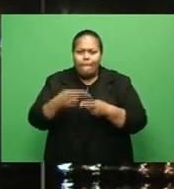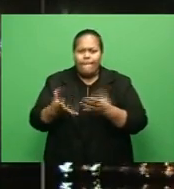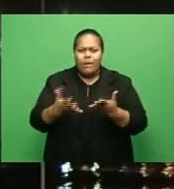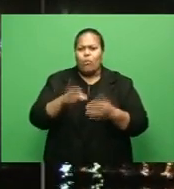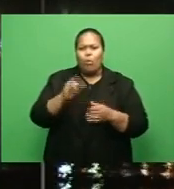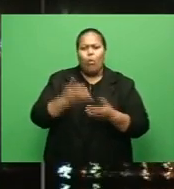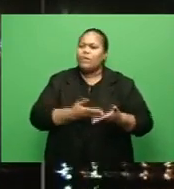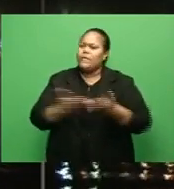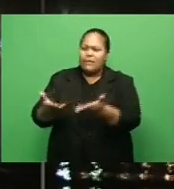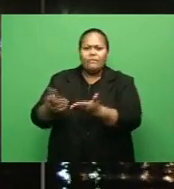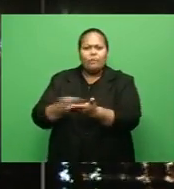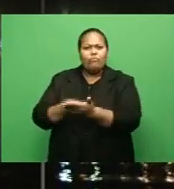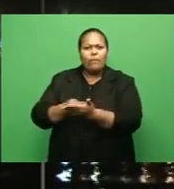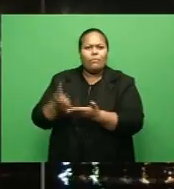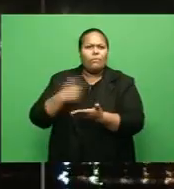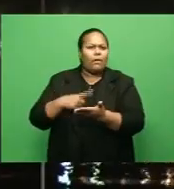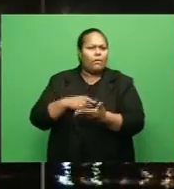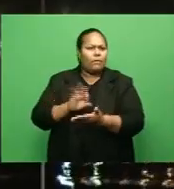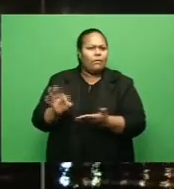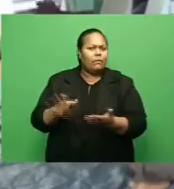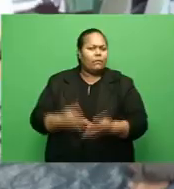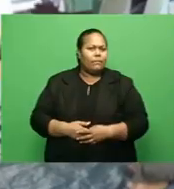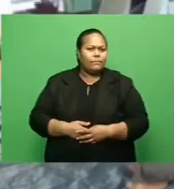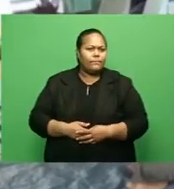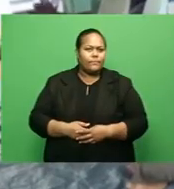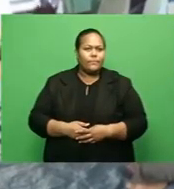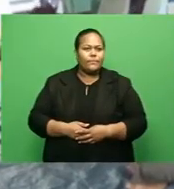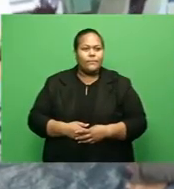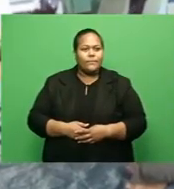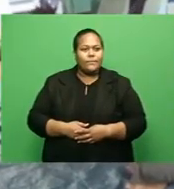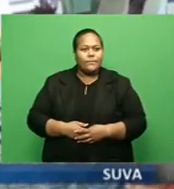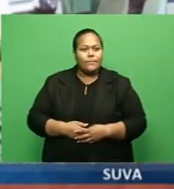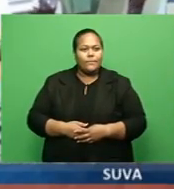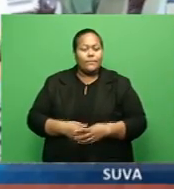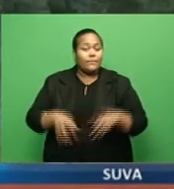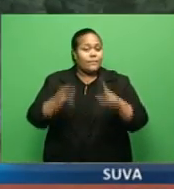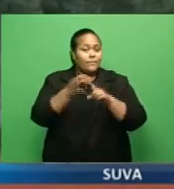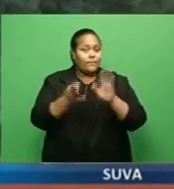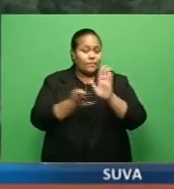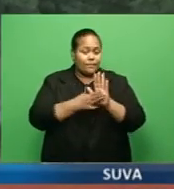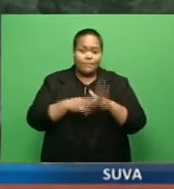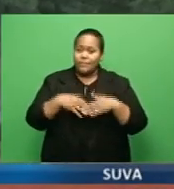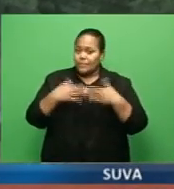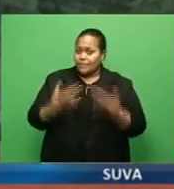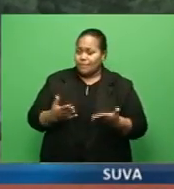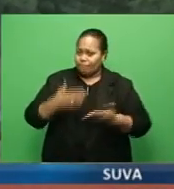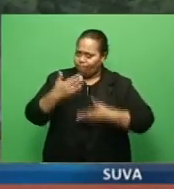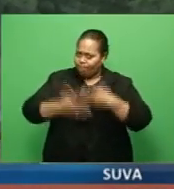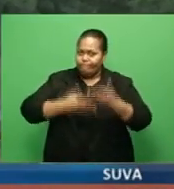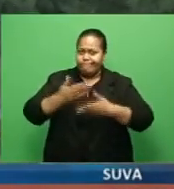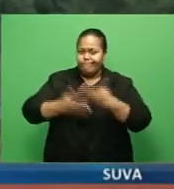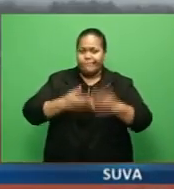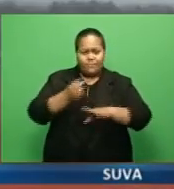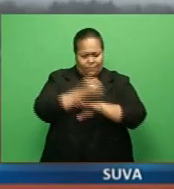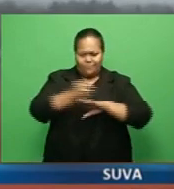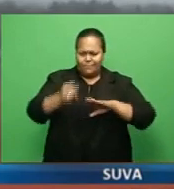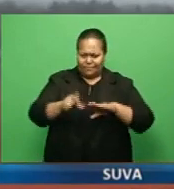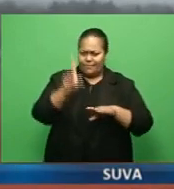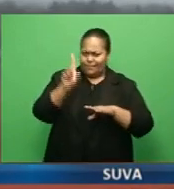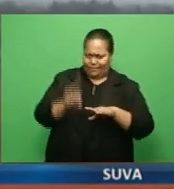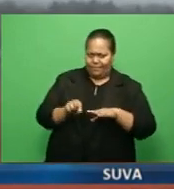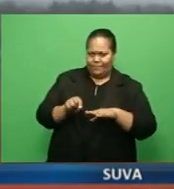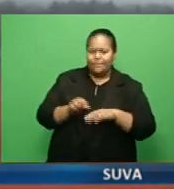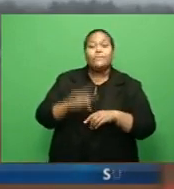Apanisa Wangarundovu with the details. The Prime Minister says there is no doubt that the government is doing what it can